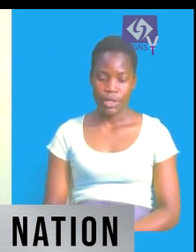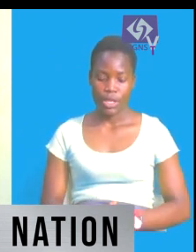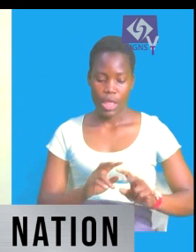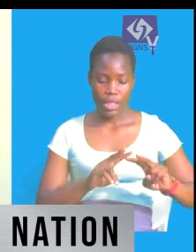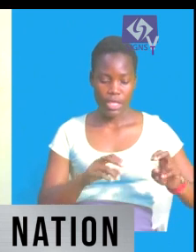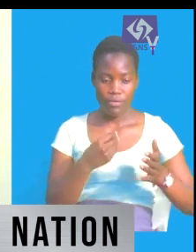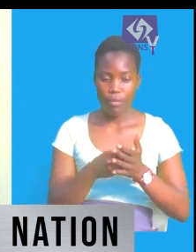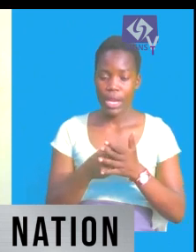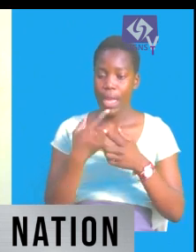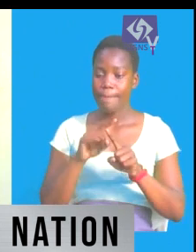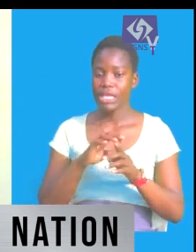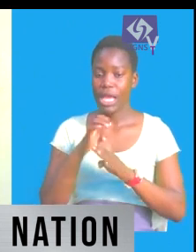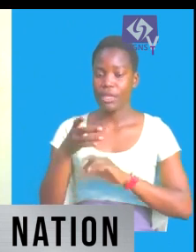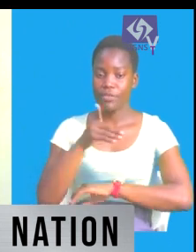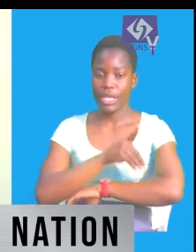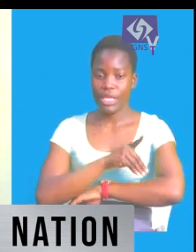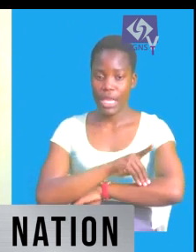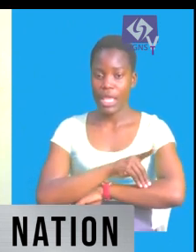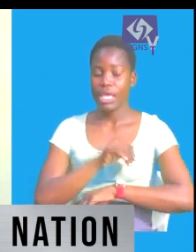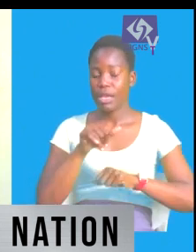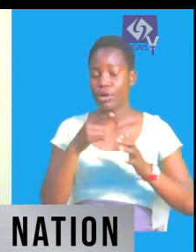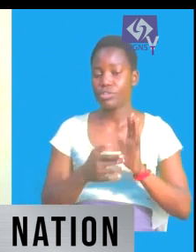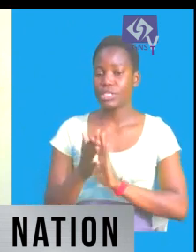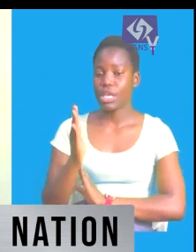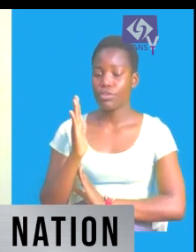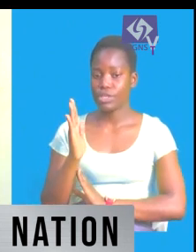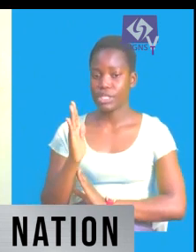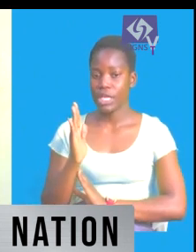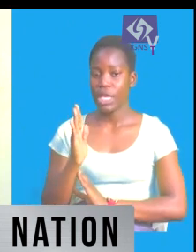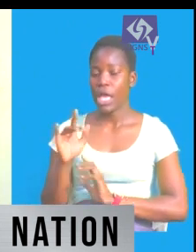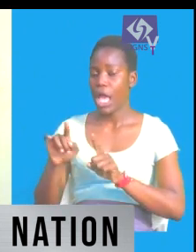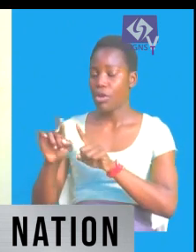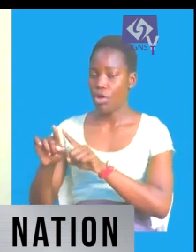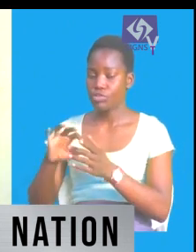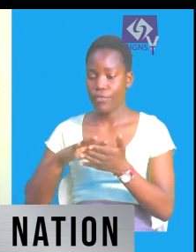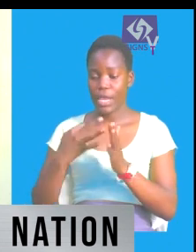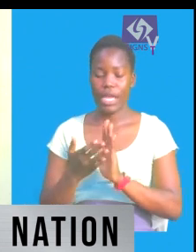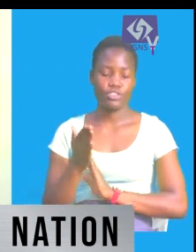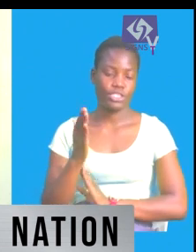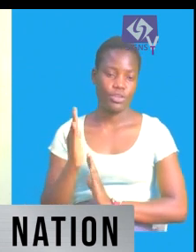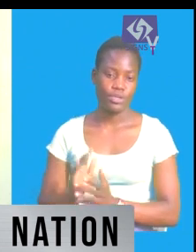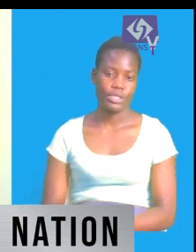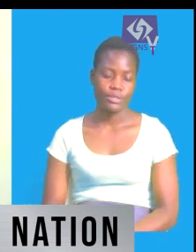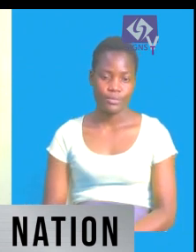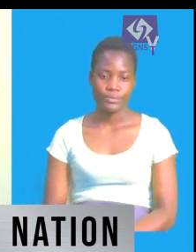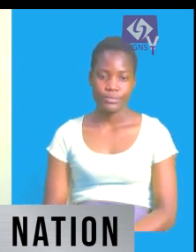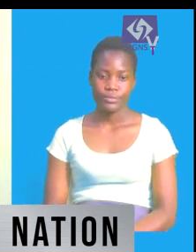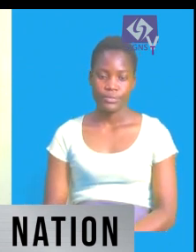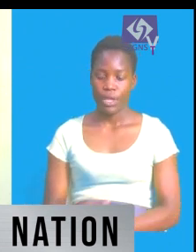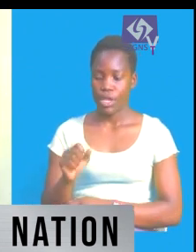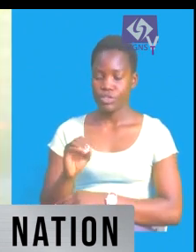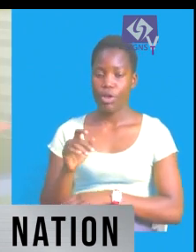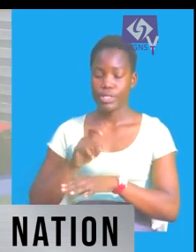money. But at the end of the day, it boils down to security, and I mean, say, financial security. Yeah, so when